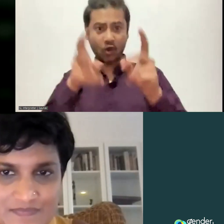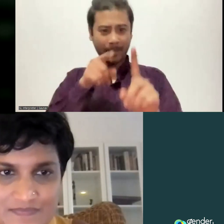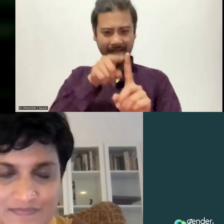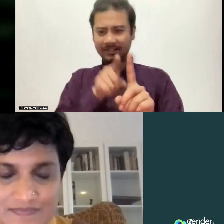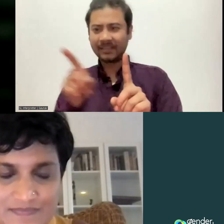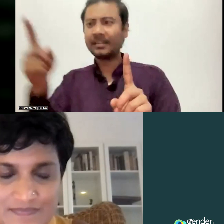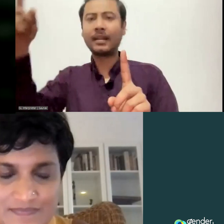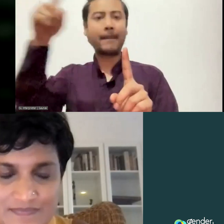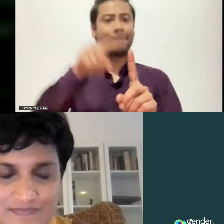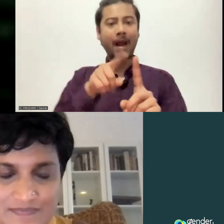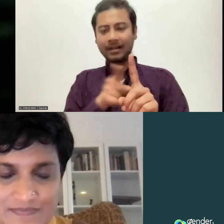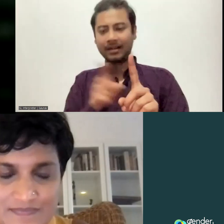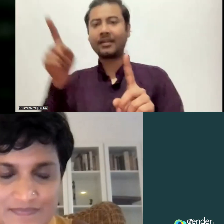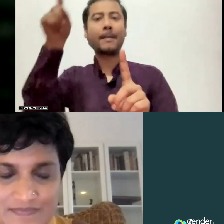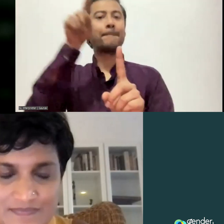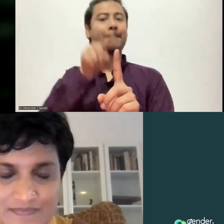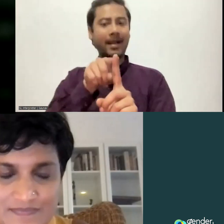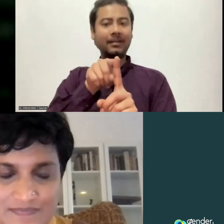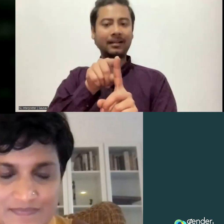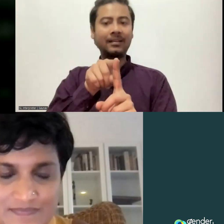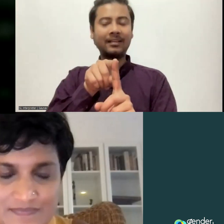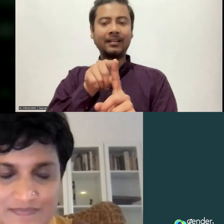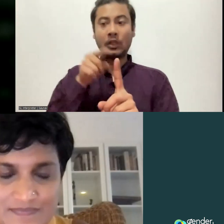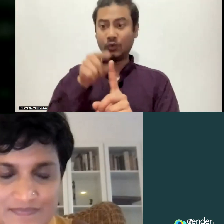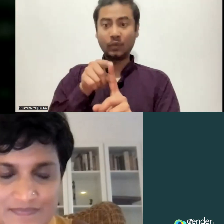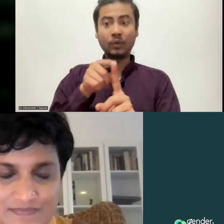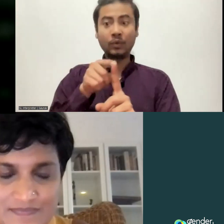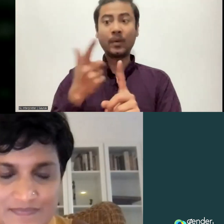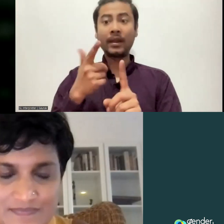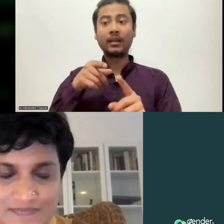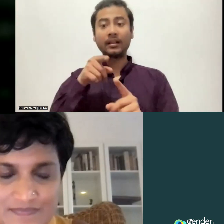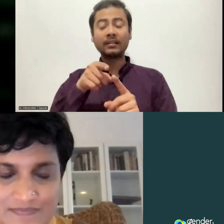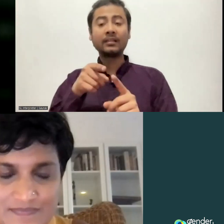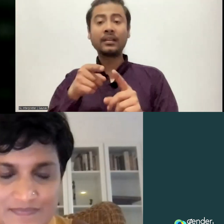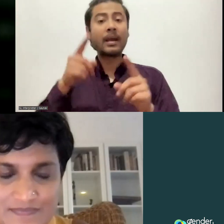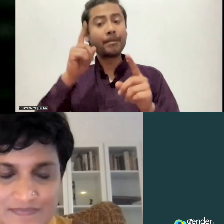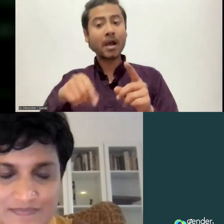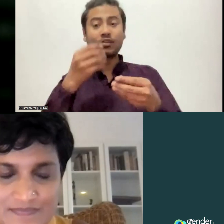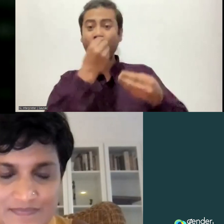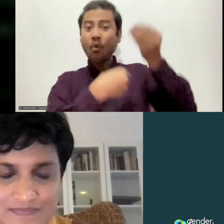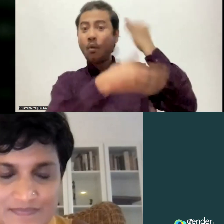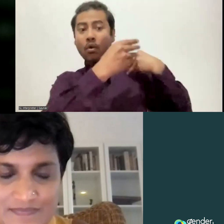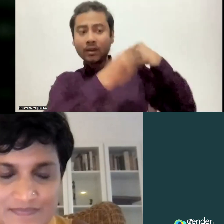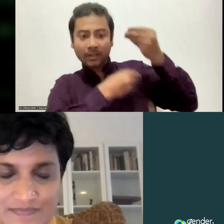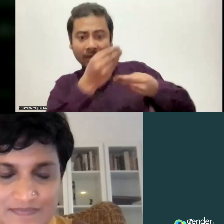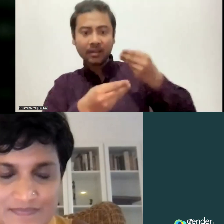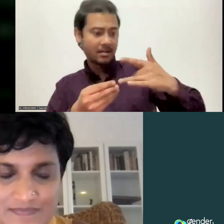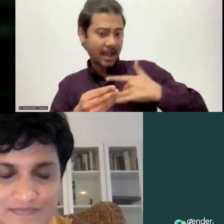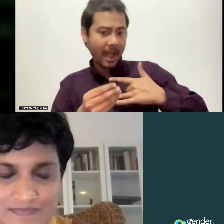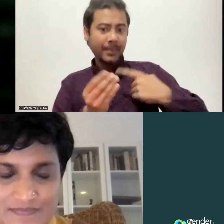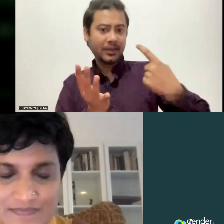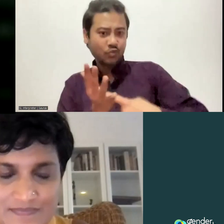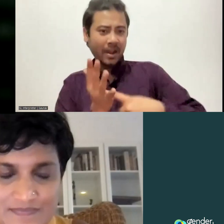have to keep thinking about new ways and old ways as well of engaging with our everyday